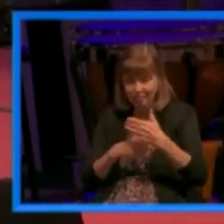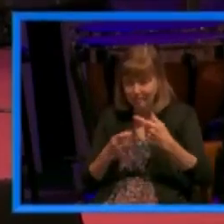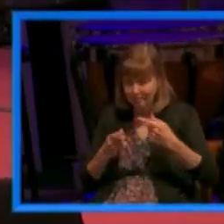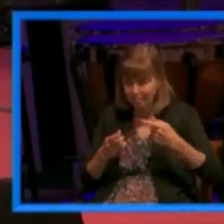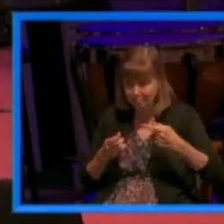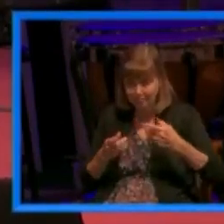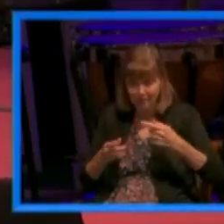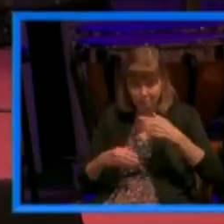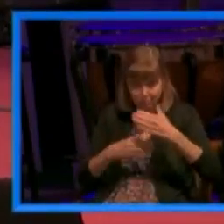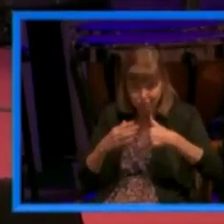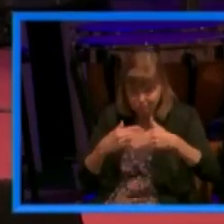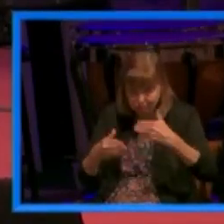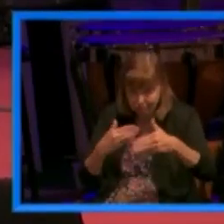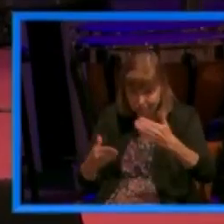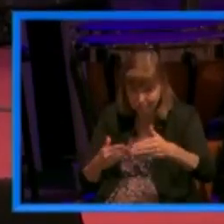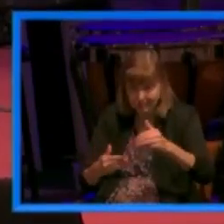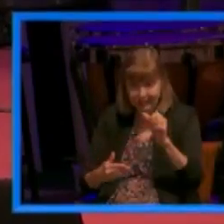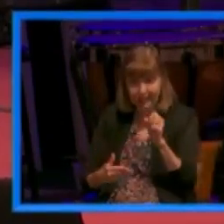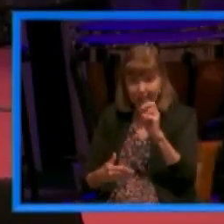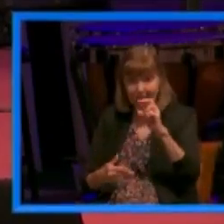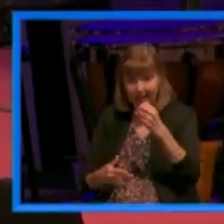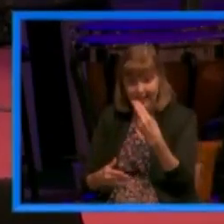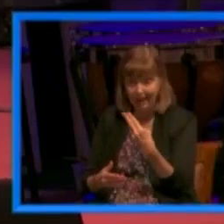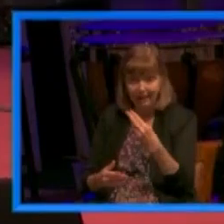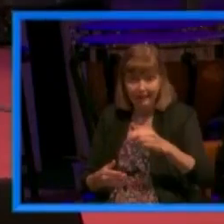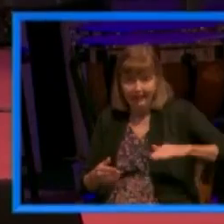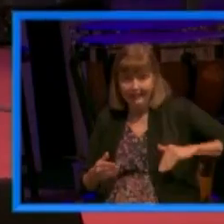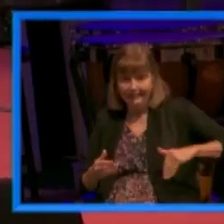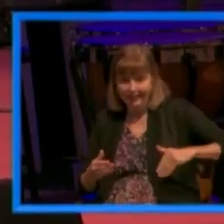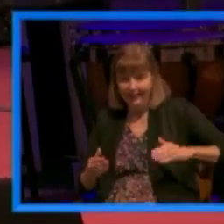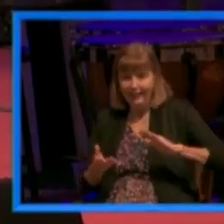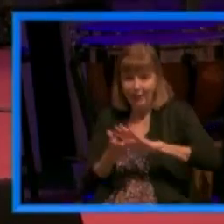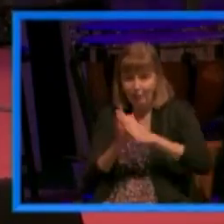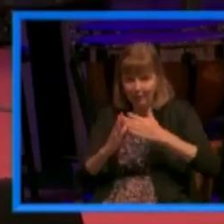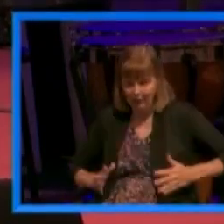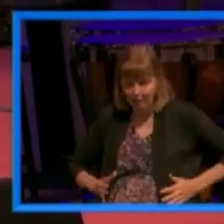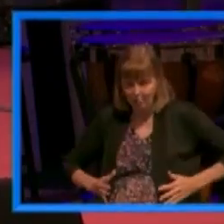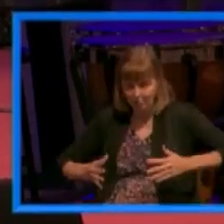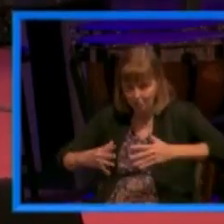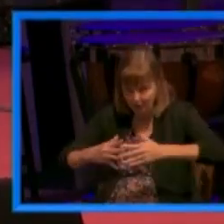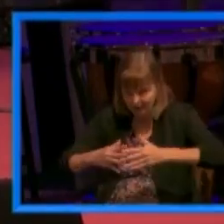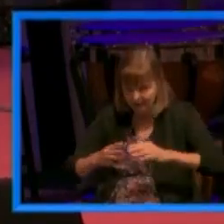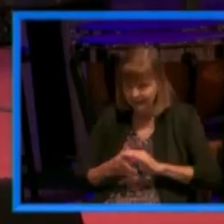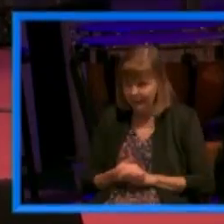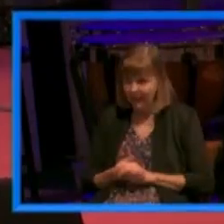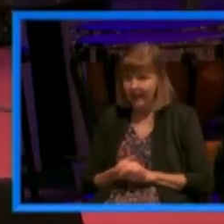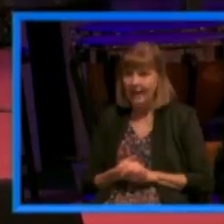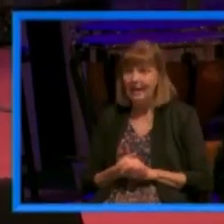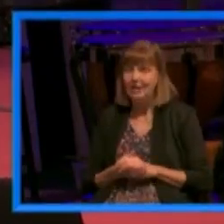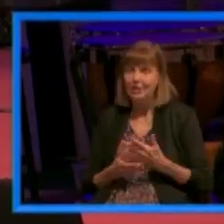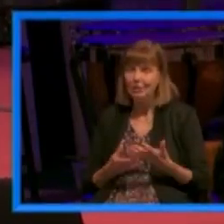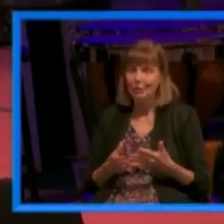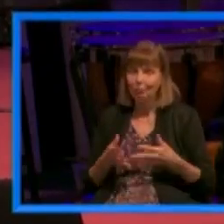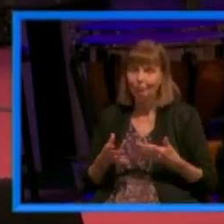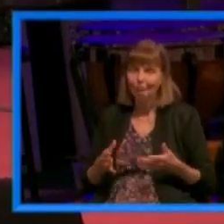here's what I would submit to you this morning that the problem of sin is. Here's the root cause of all sin in your life and in my life. We